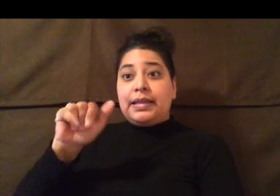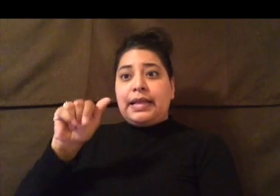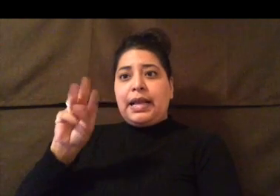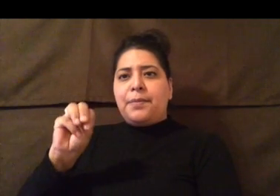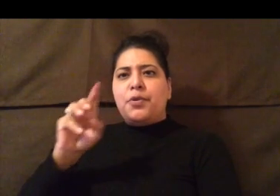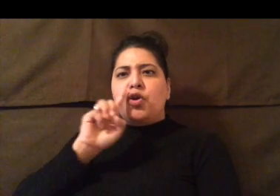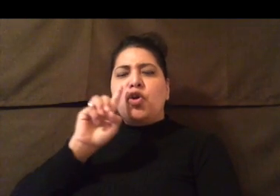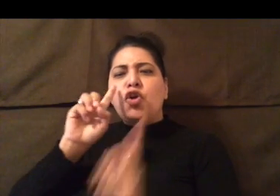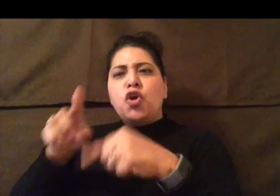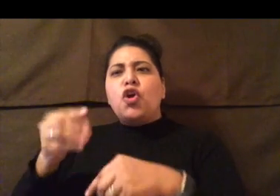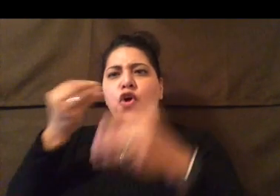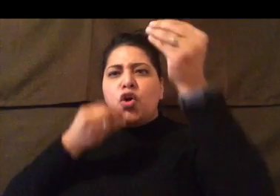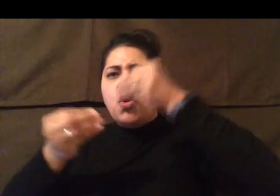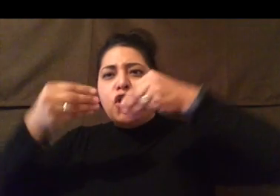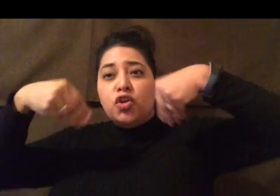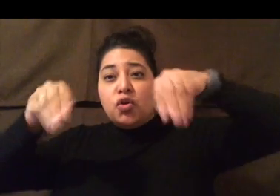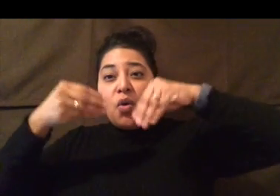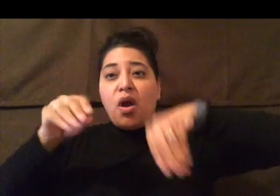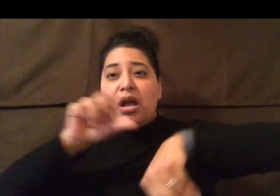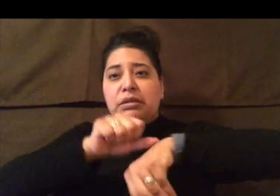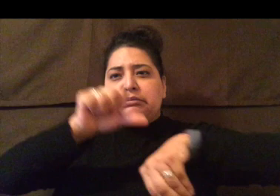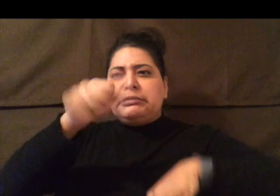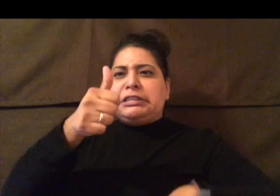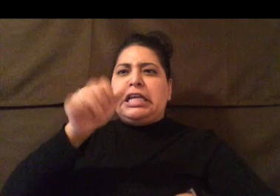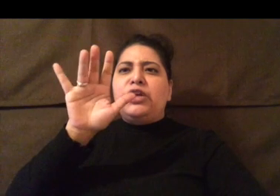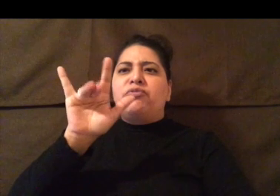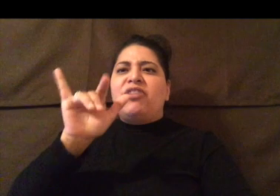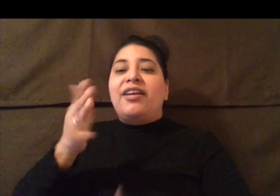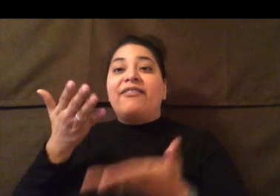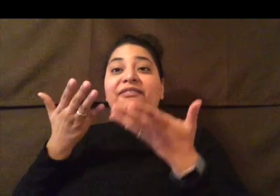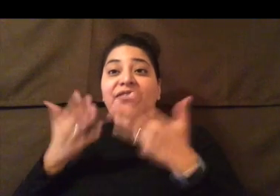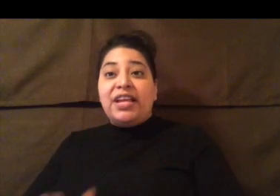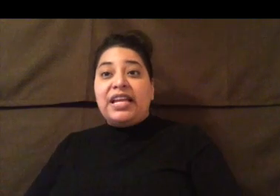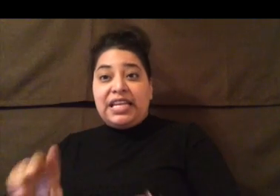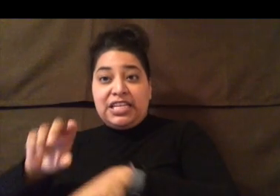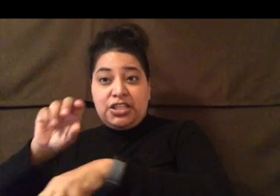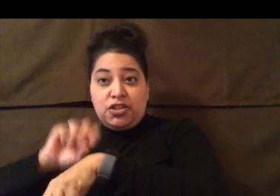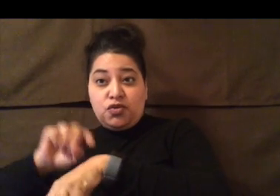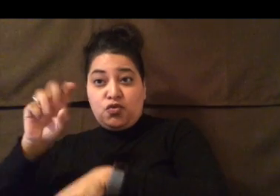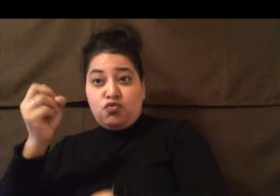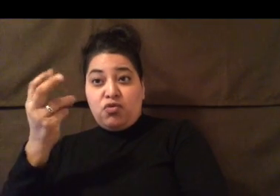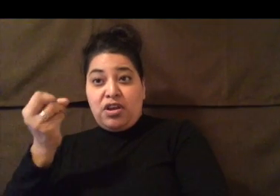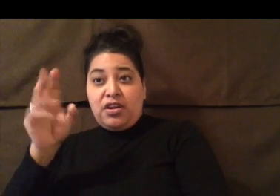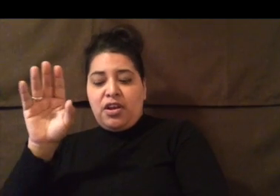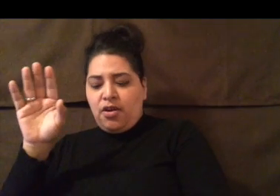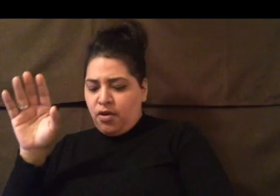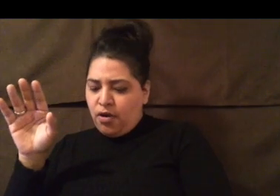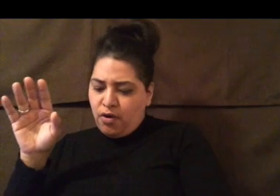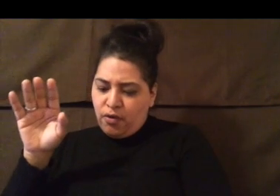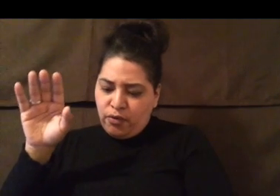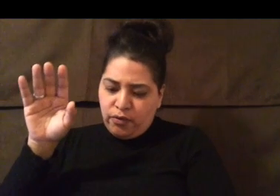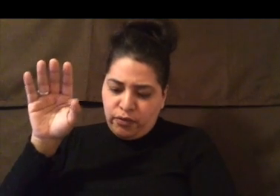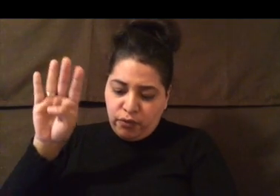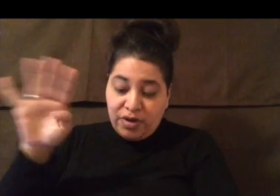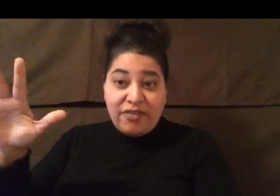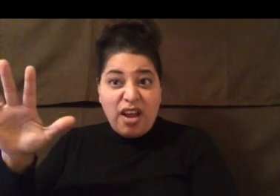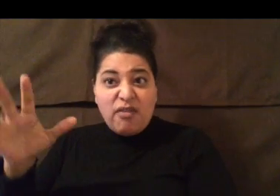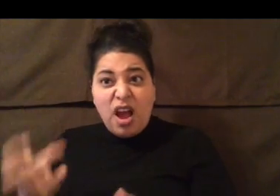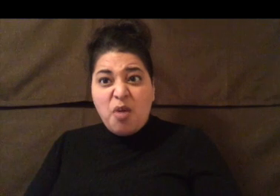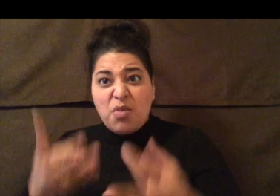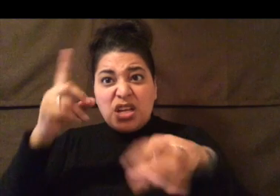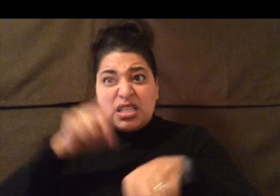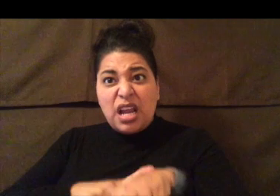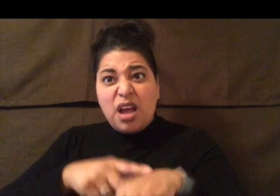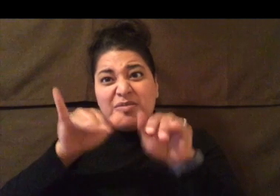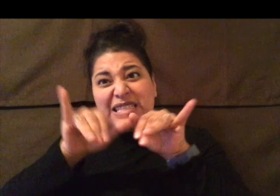Liam went to the grocery store at 10:25 a.m. He finished his shopping at 12:45. How long did Liam spend